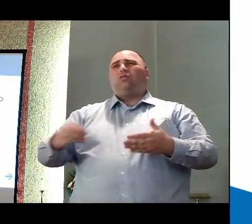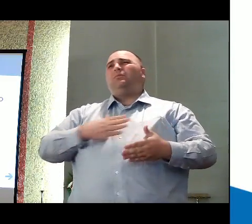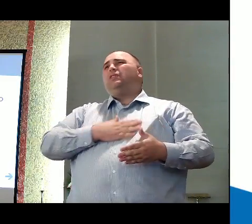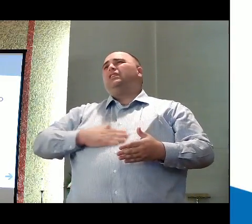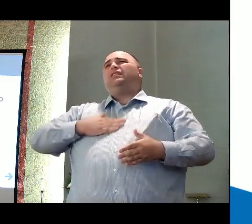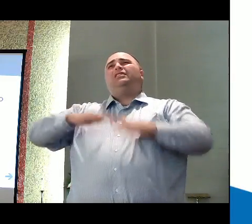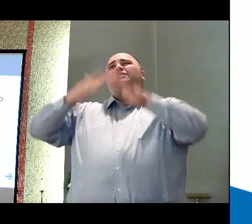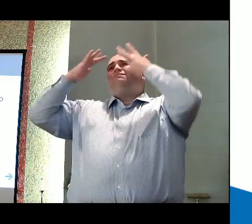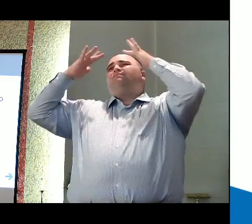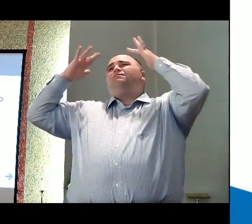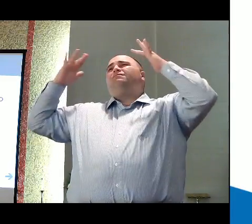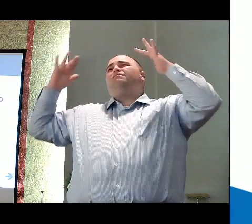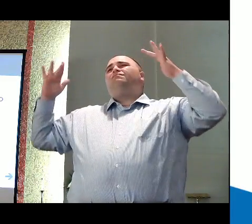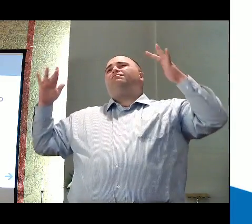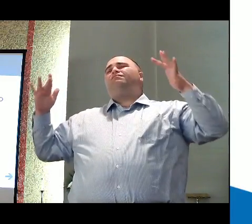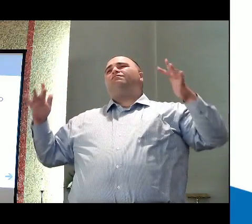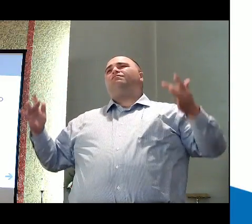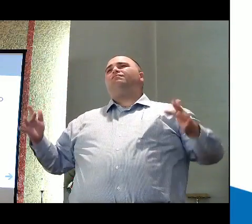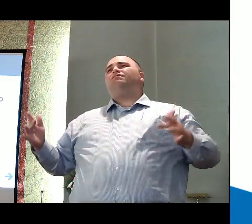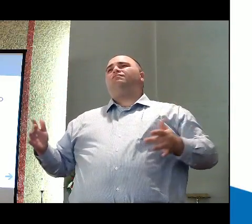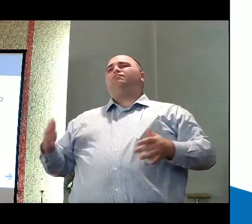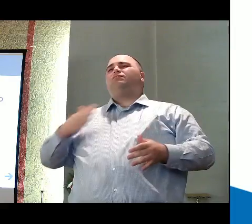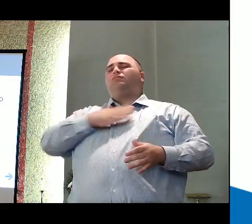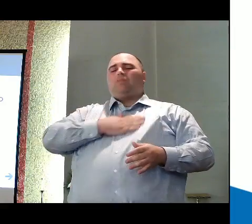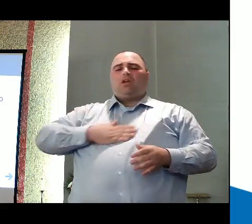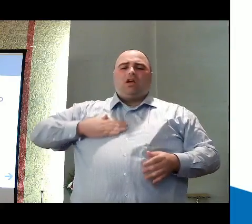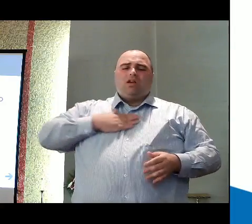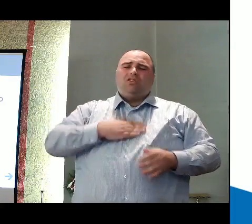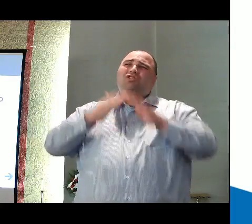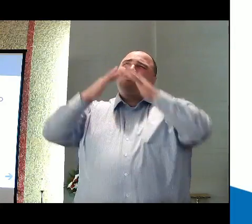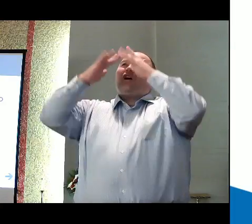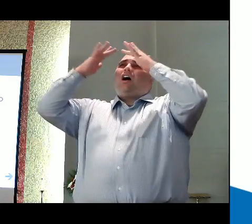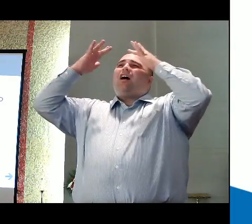Shine on me.